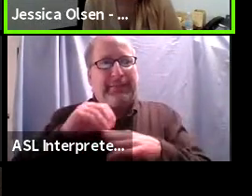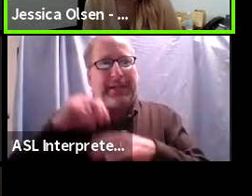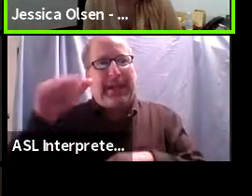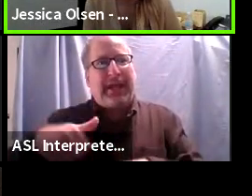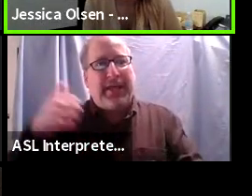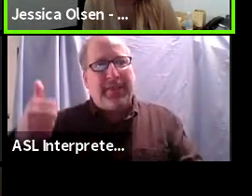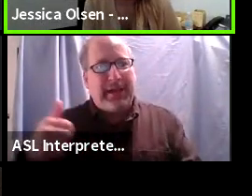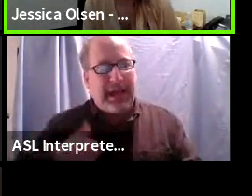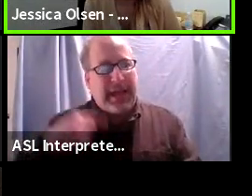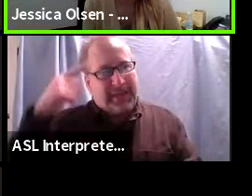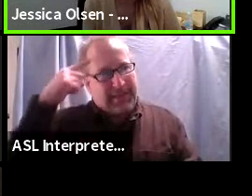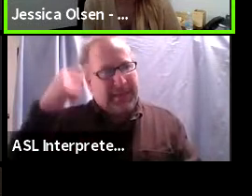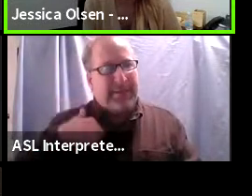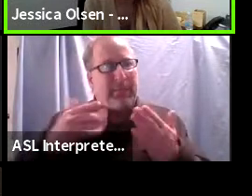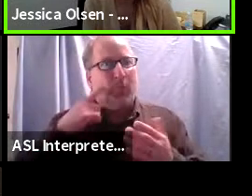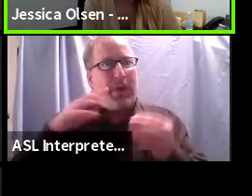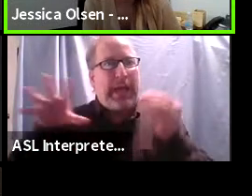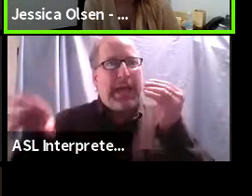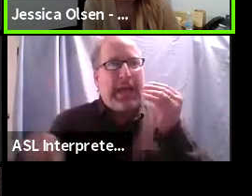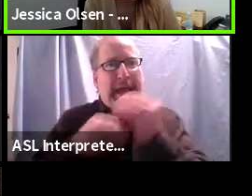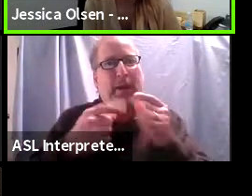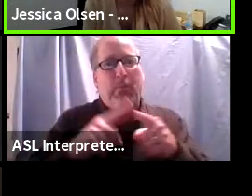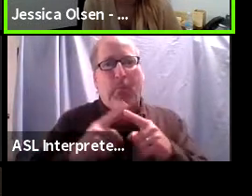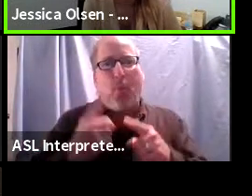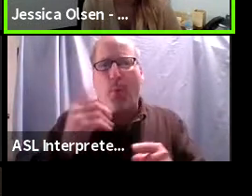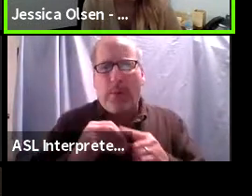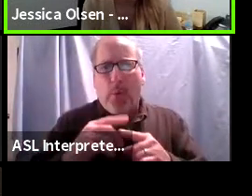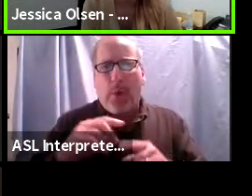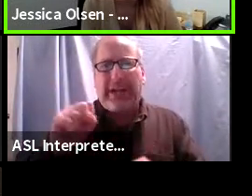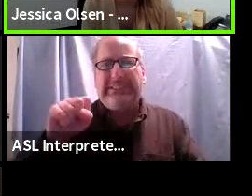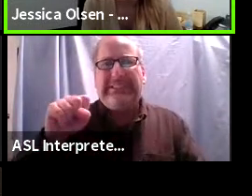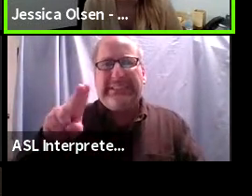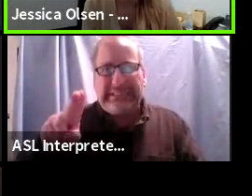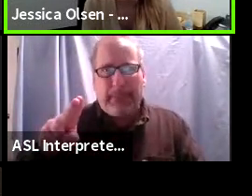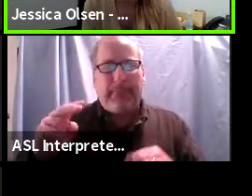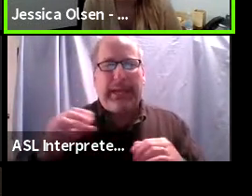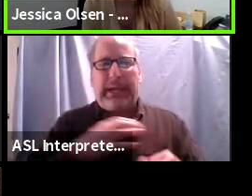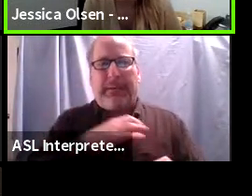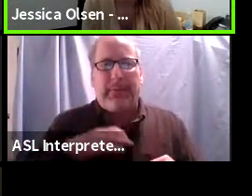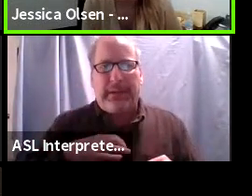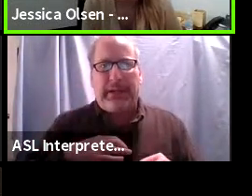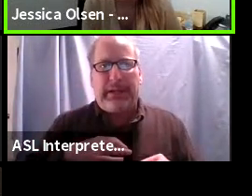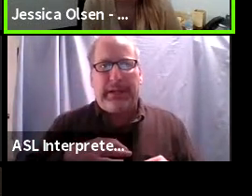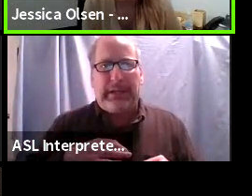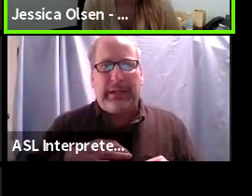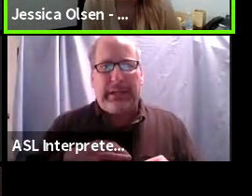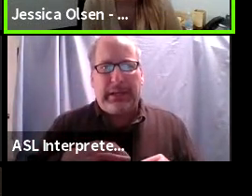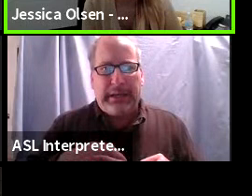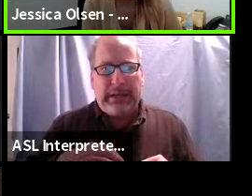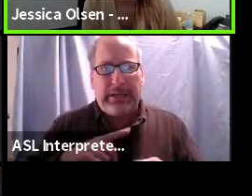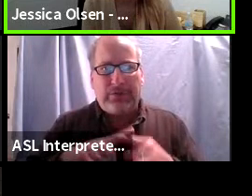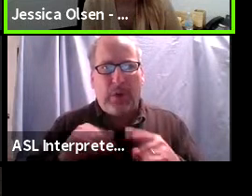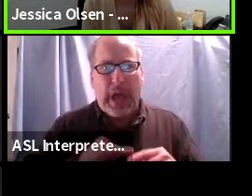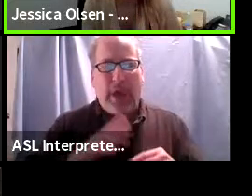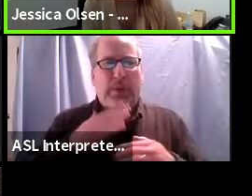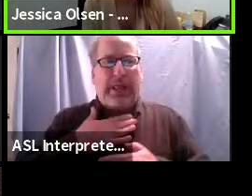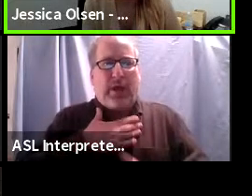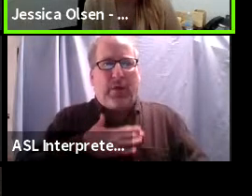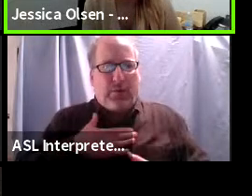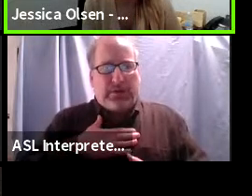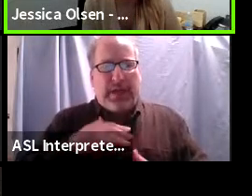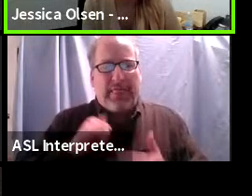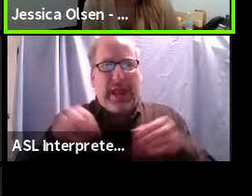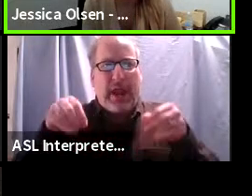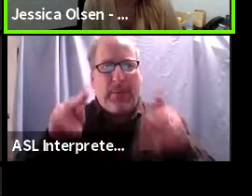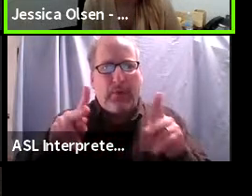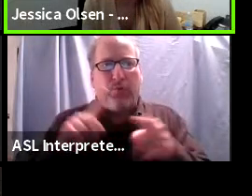I think we're gonna maybe add one more subcommittee to talk about harmful algal blooms. So I really appreciate the